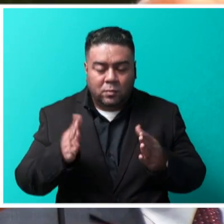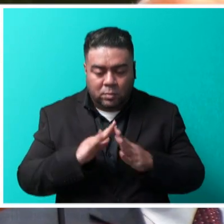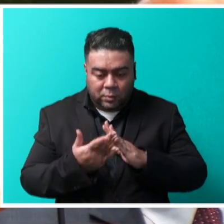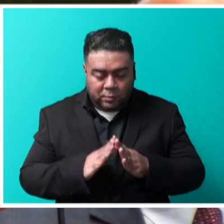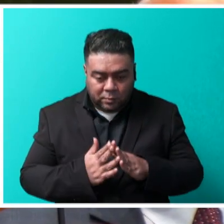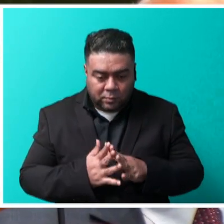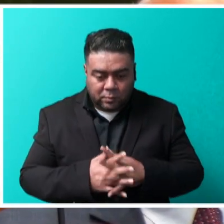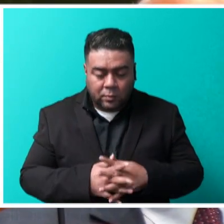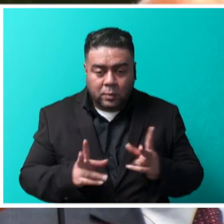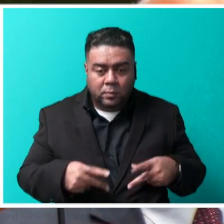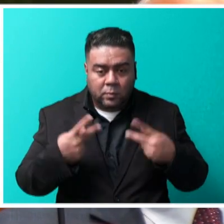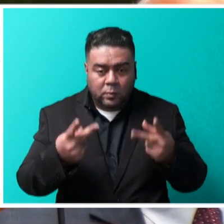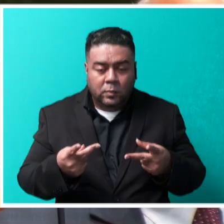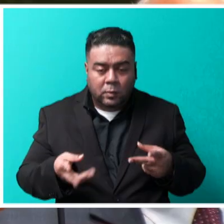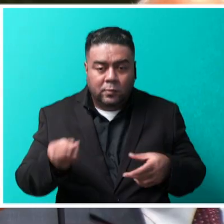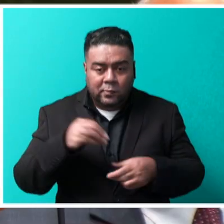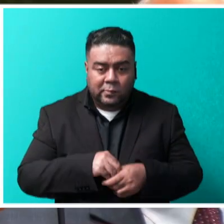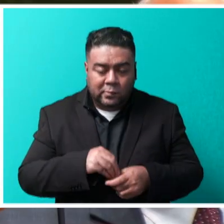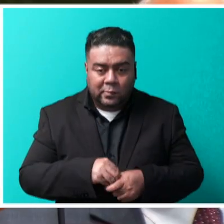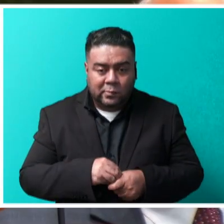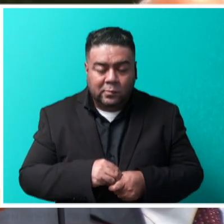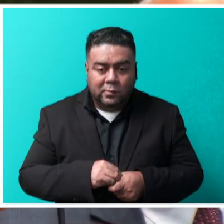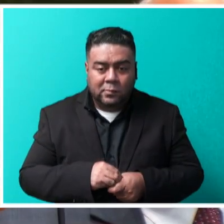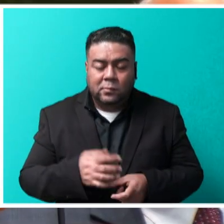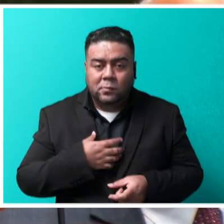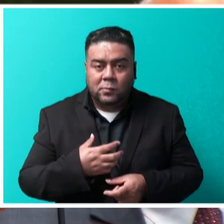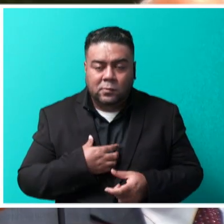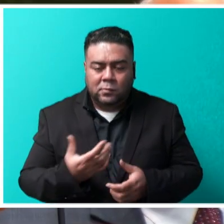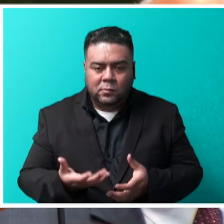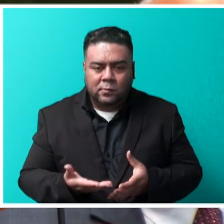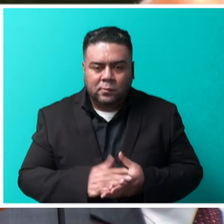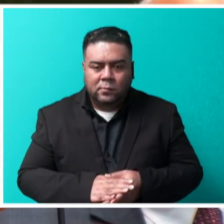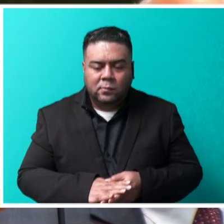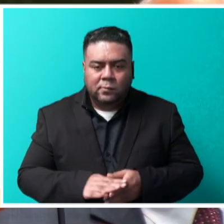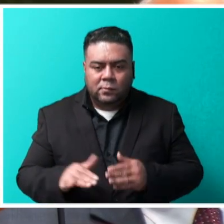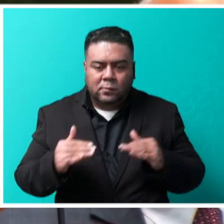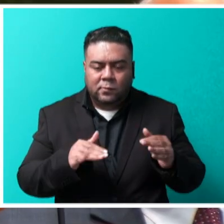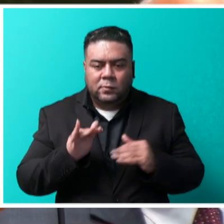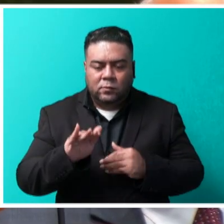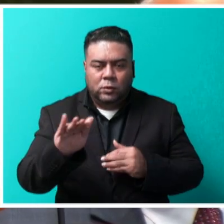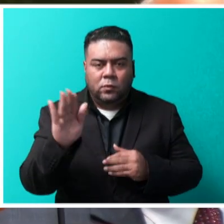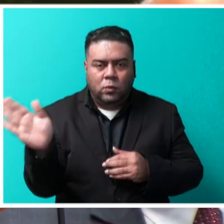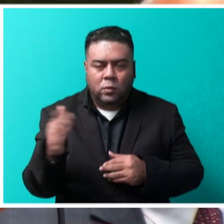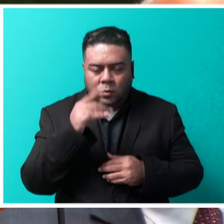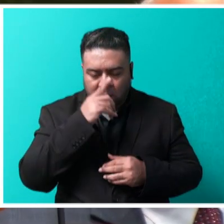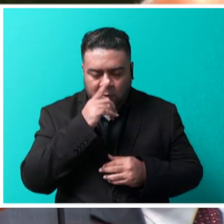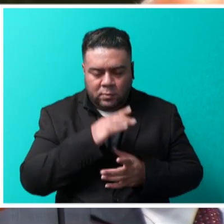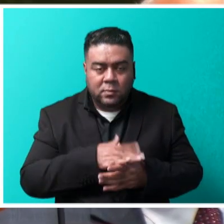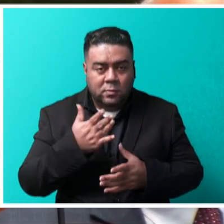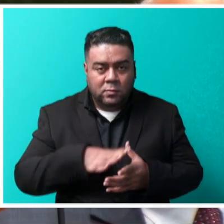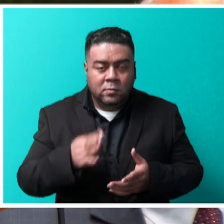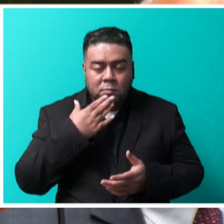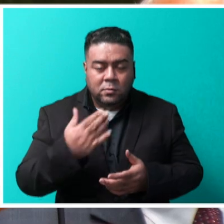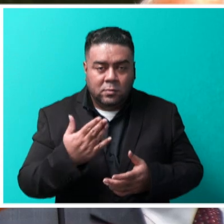communities, promoting inclusiveness, and investing in a more resilient, prosperous, and equitable future for all Fijians. I'd like to thank